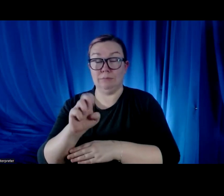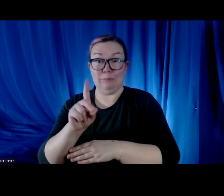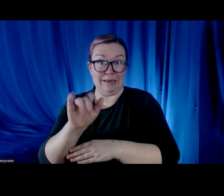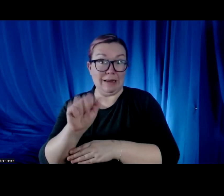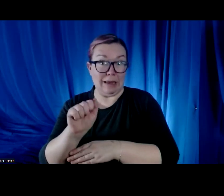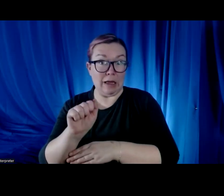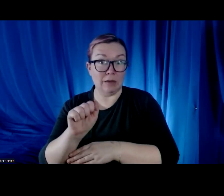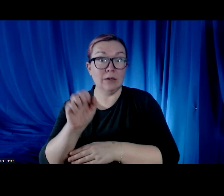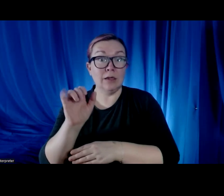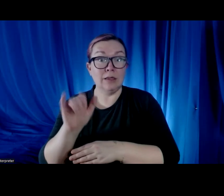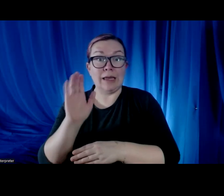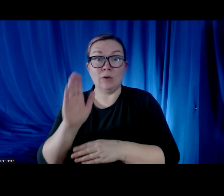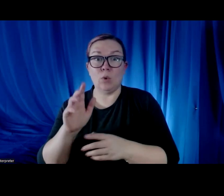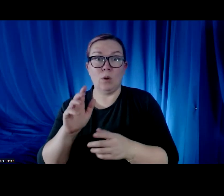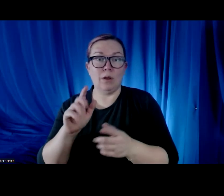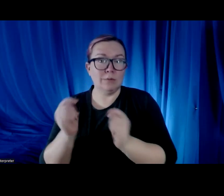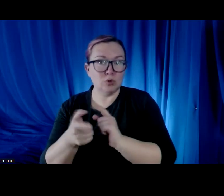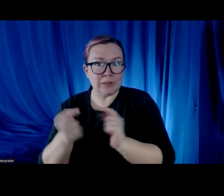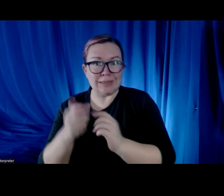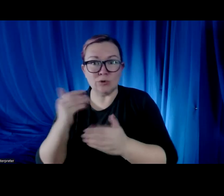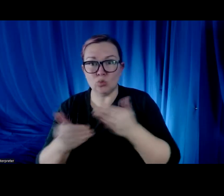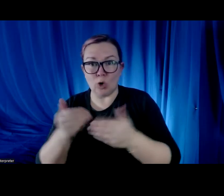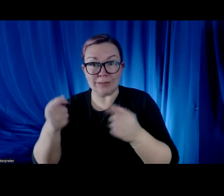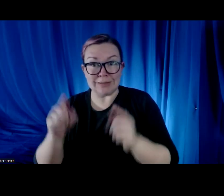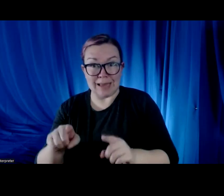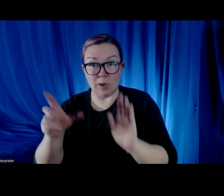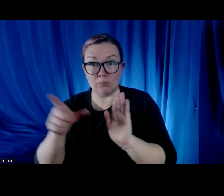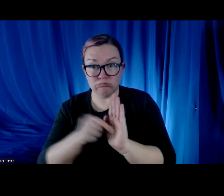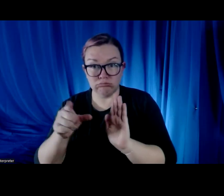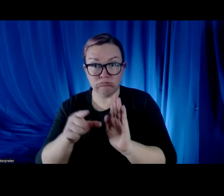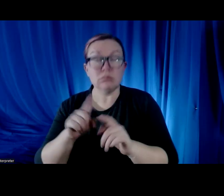obviously go through the translation process. But I do know that there are